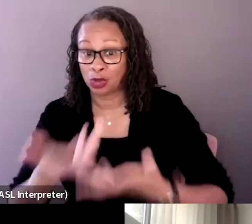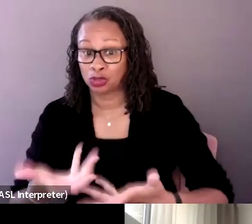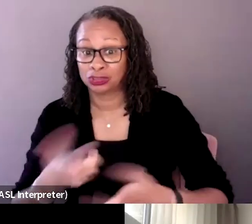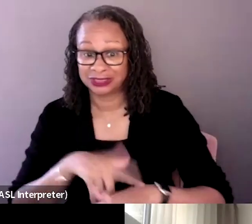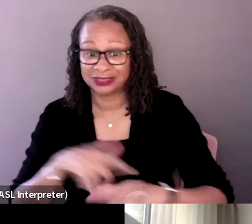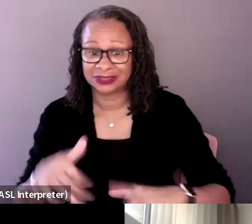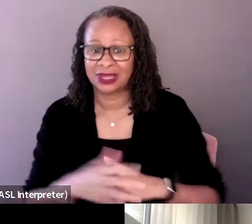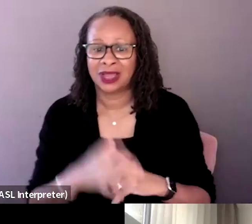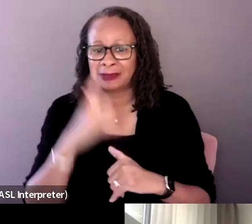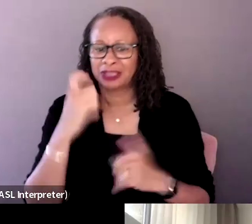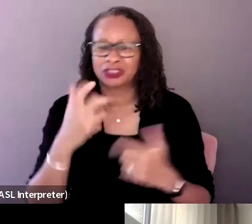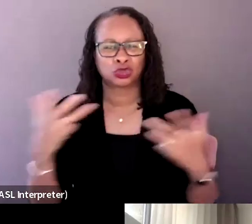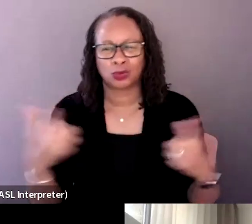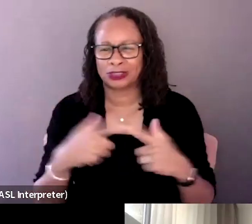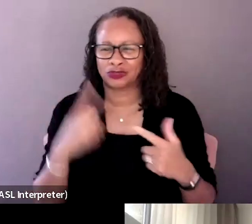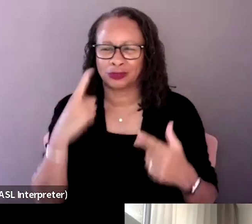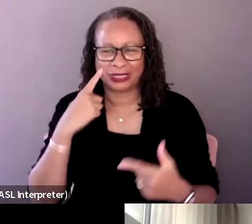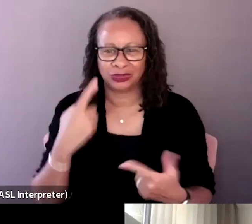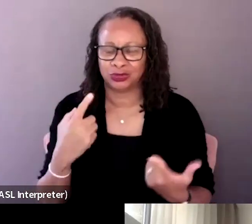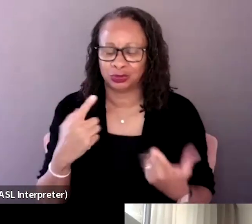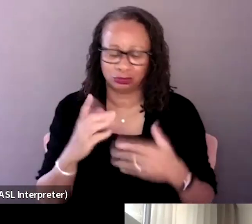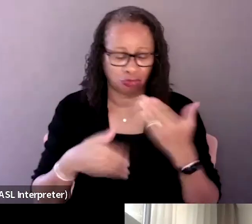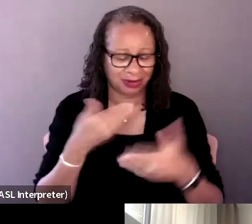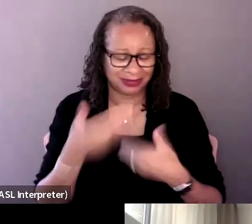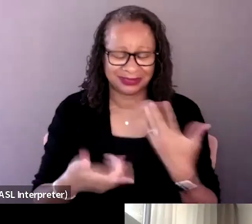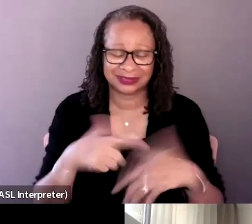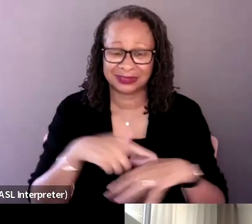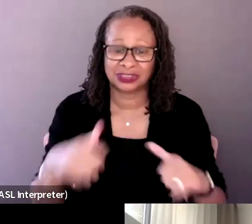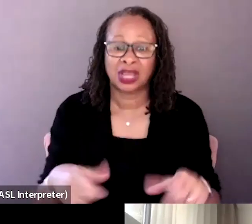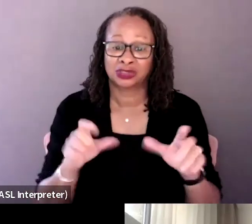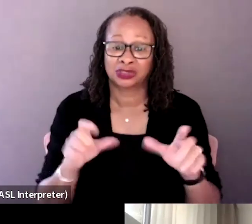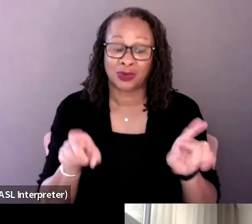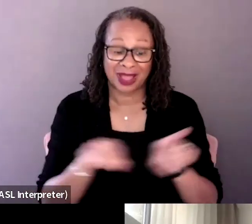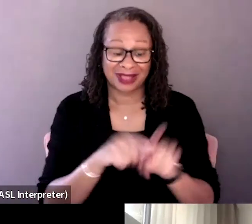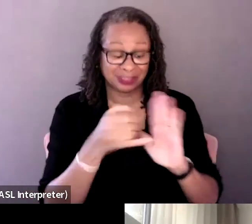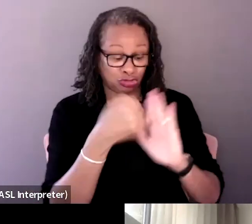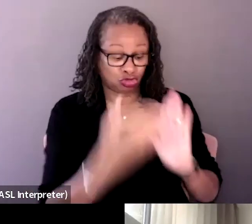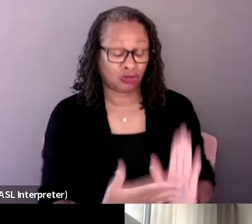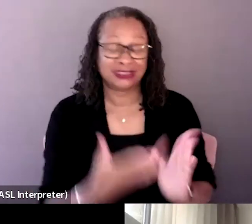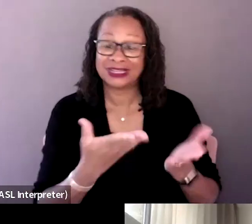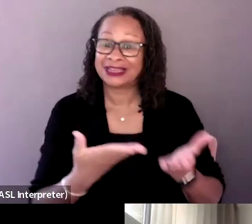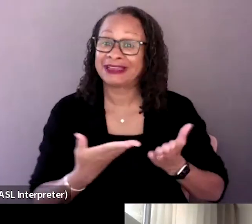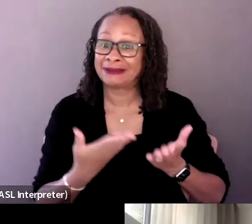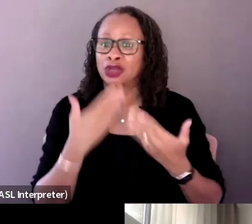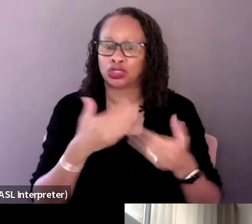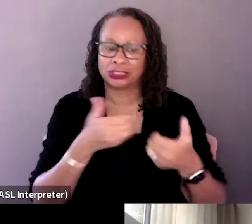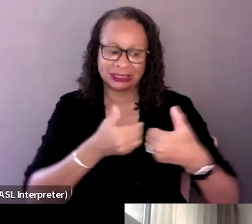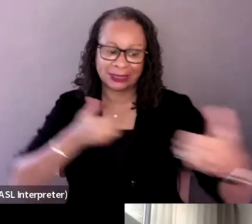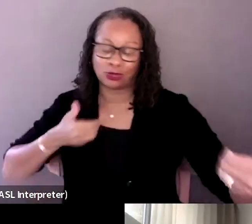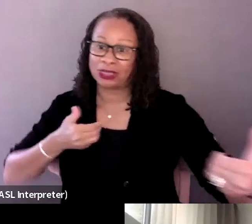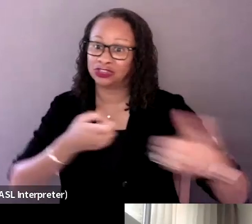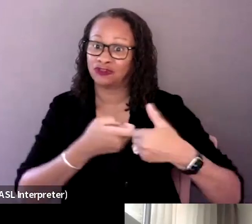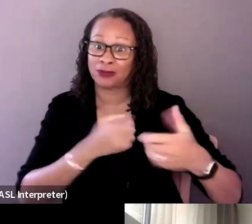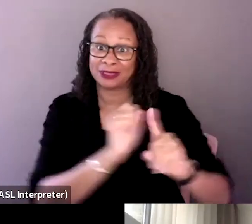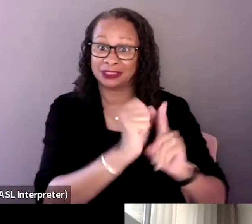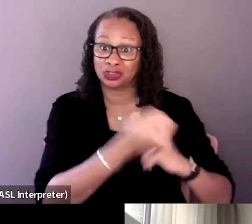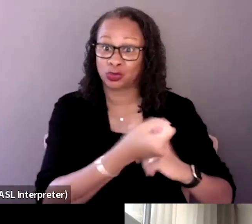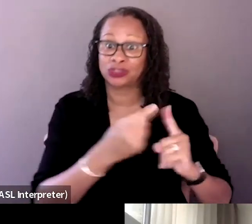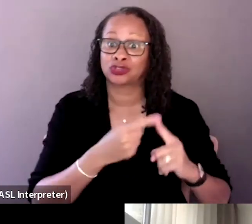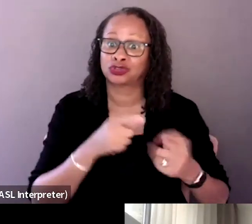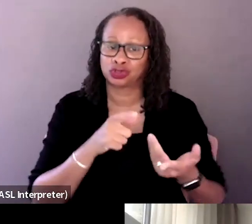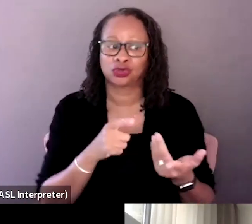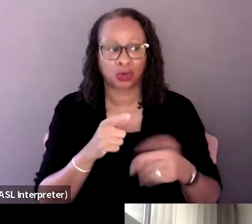because it was too much to carry. So in a way, being a journalist give me some good distance to face